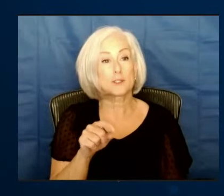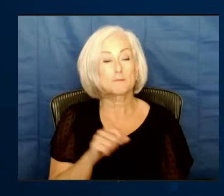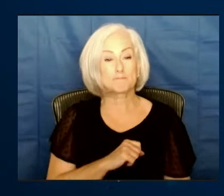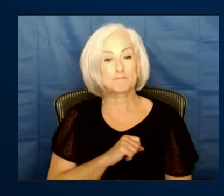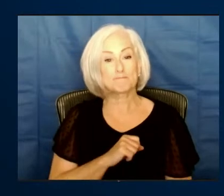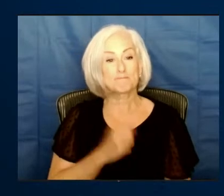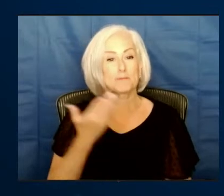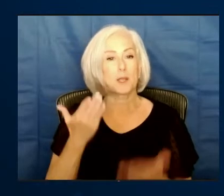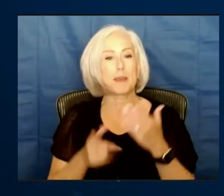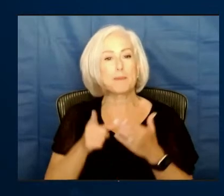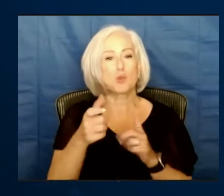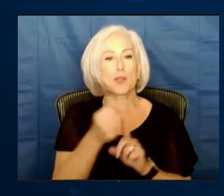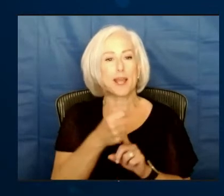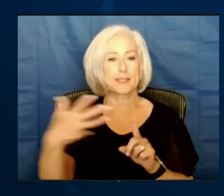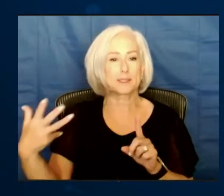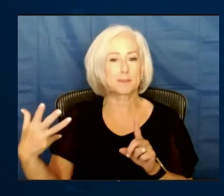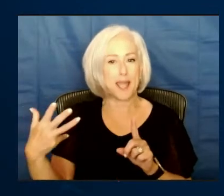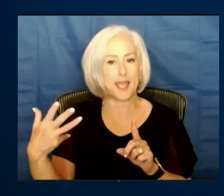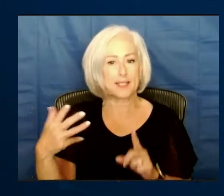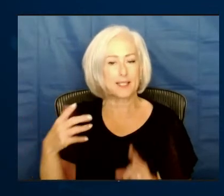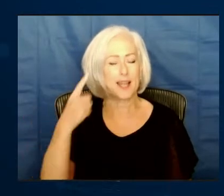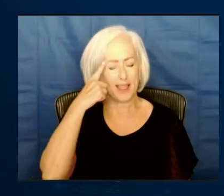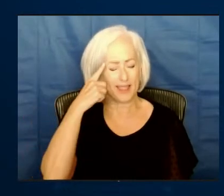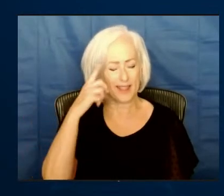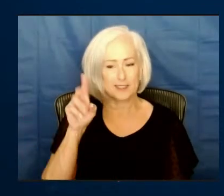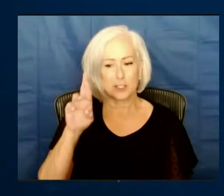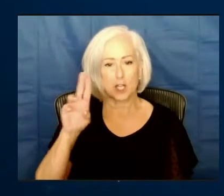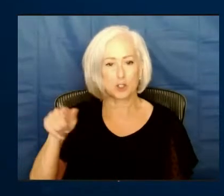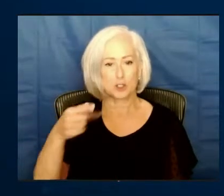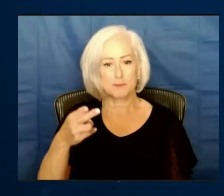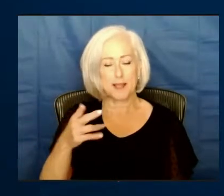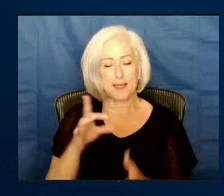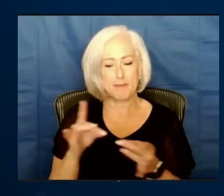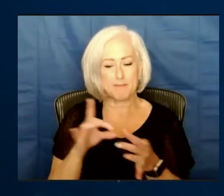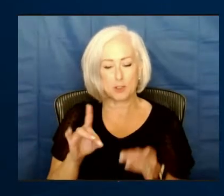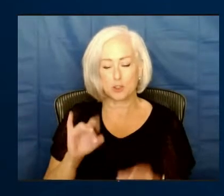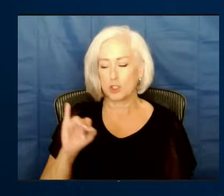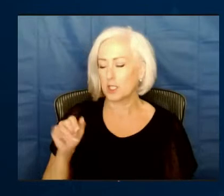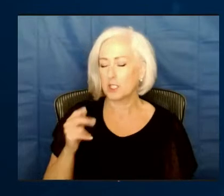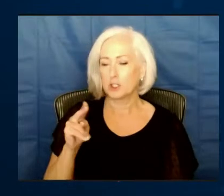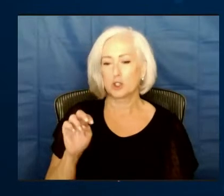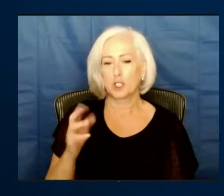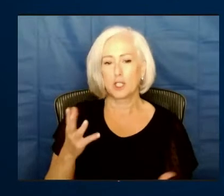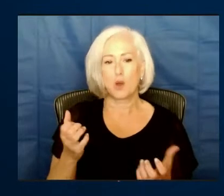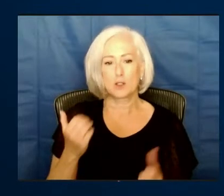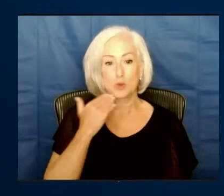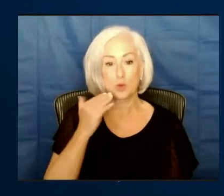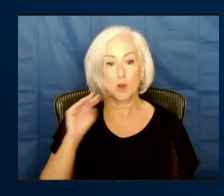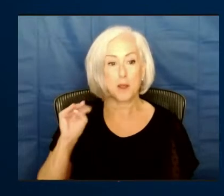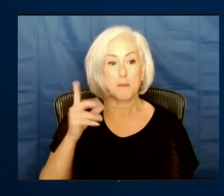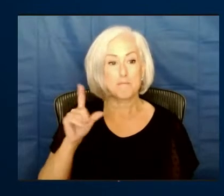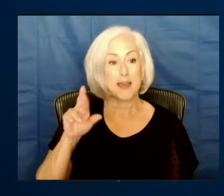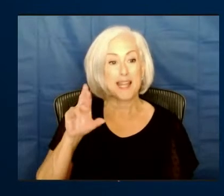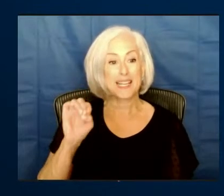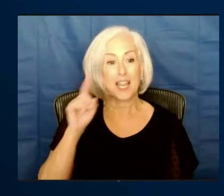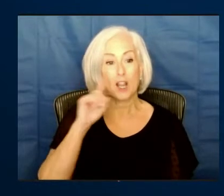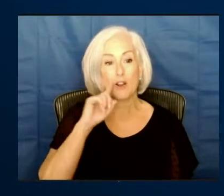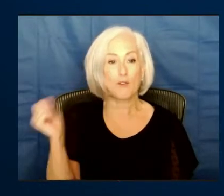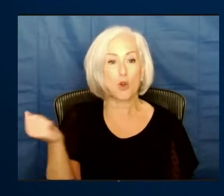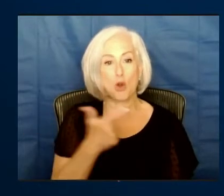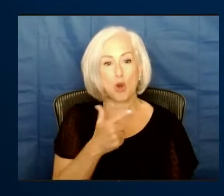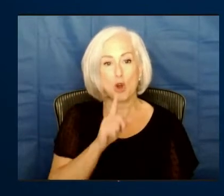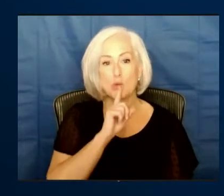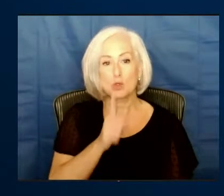on this, because I think Dr. Smith mentioned it as well, but Jean wanted to know, wouldn't Medicare for All greatly mitigate these racial